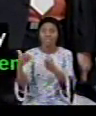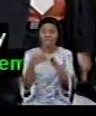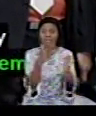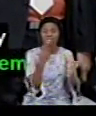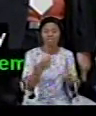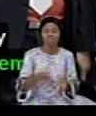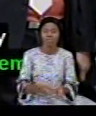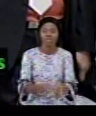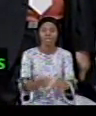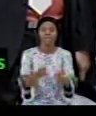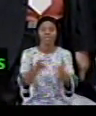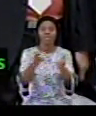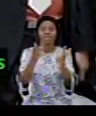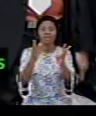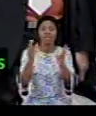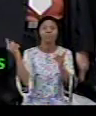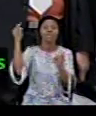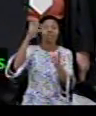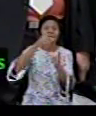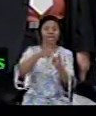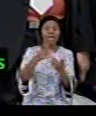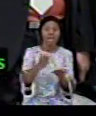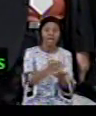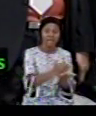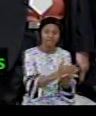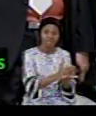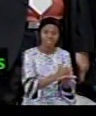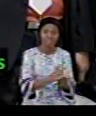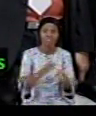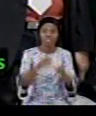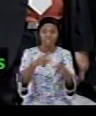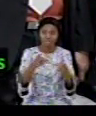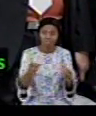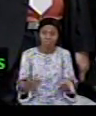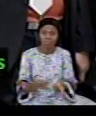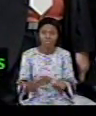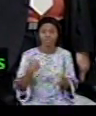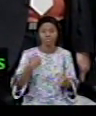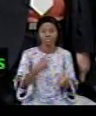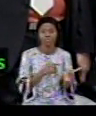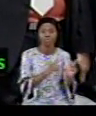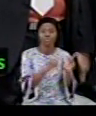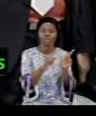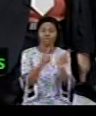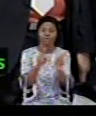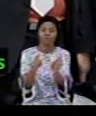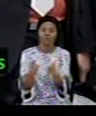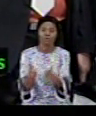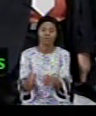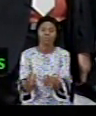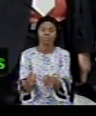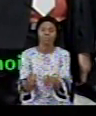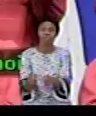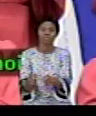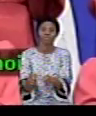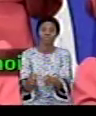lead the way until Harvest Moon we go